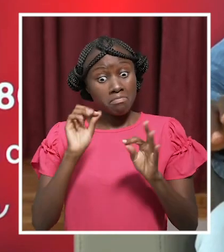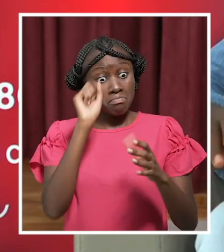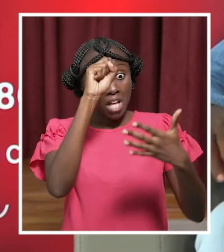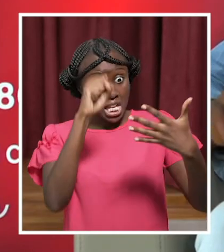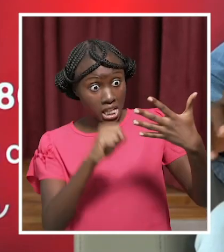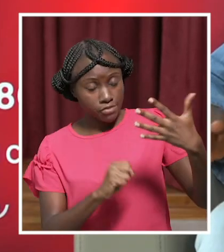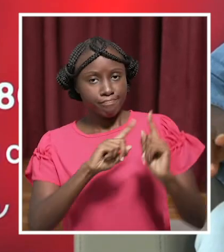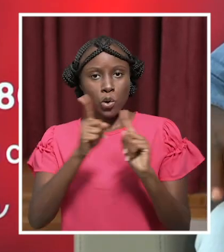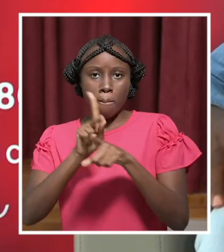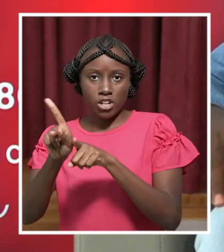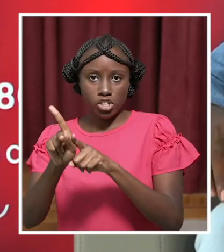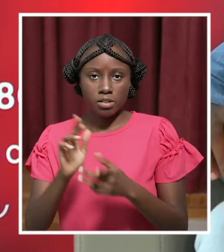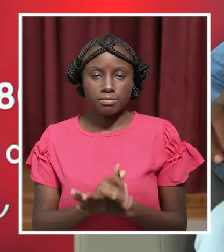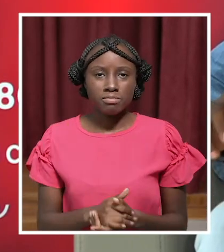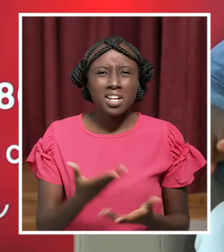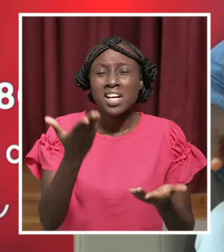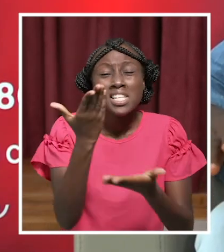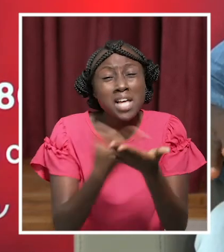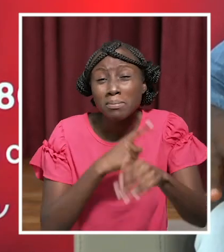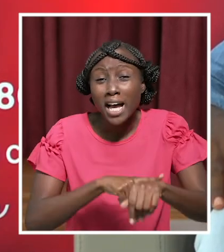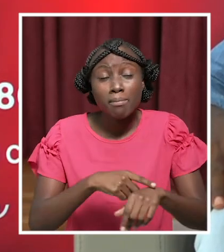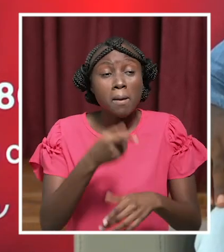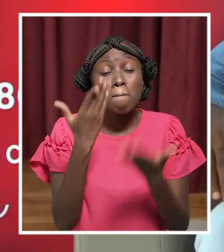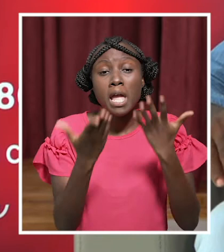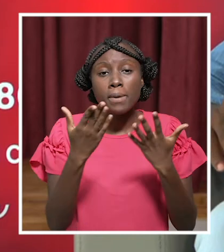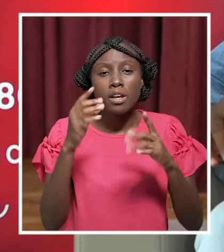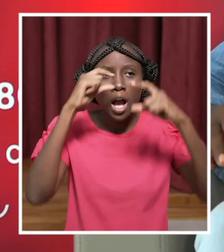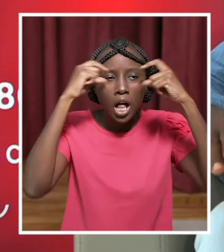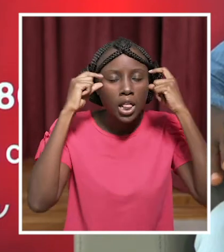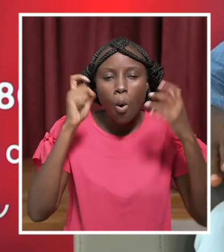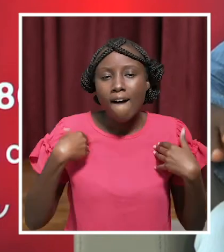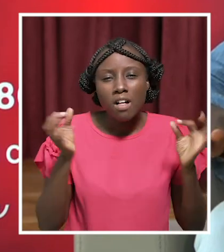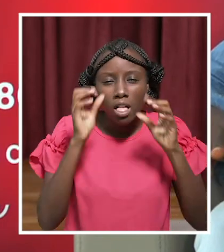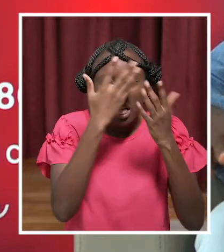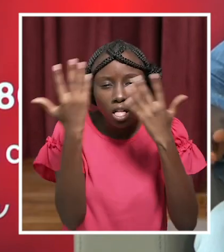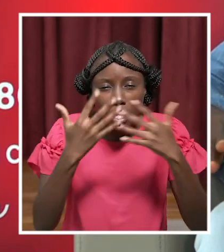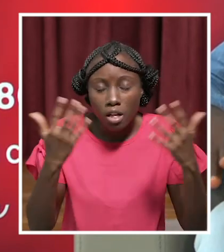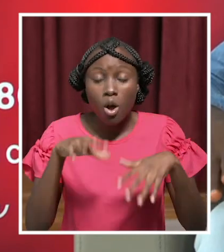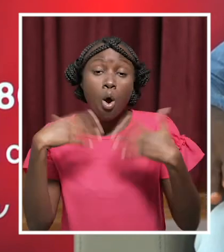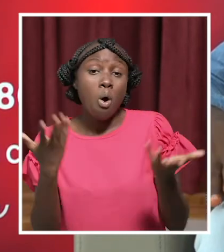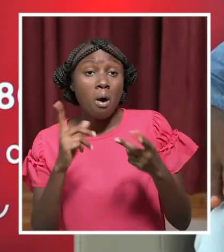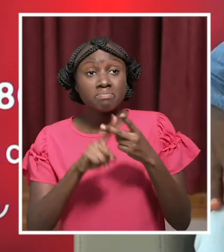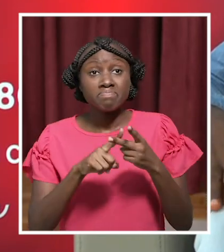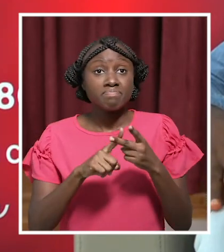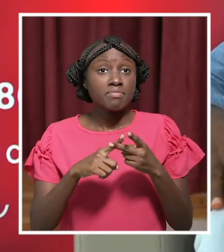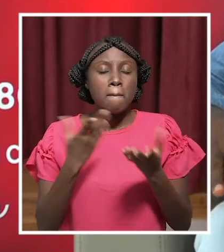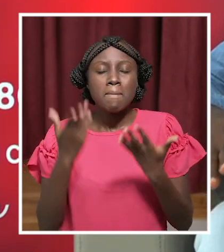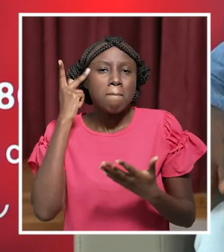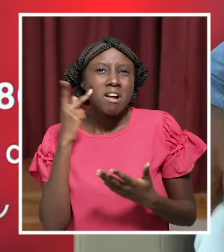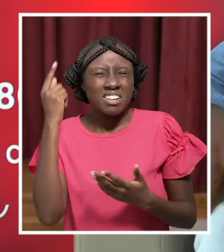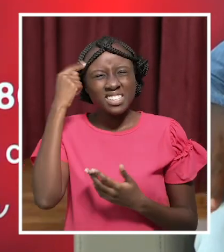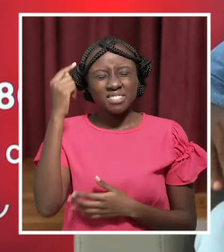not seeing properly, so you need glasses or that kind of thing. It might be some people, parents may think that their kid is